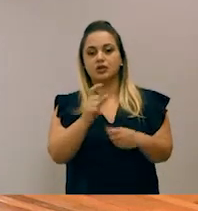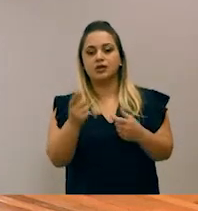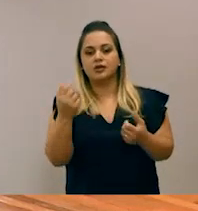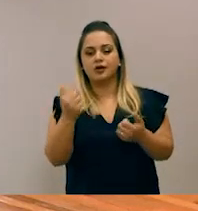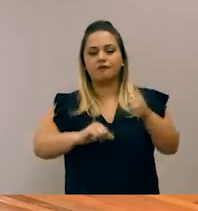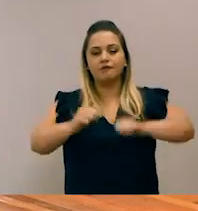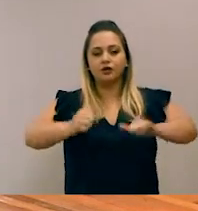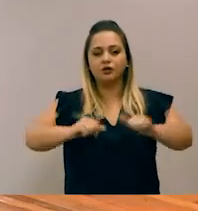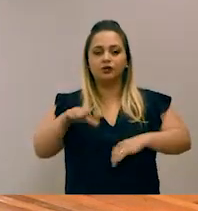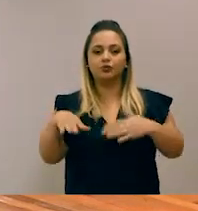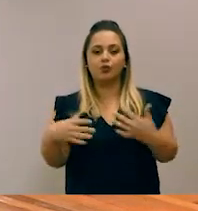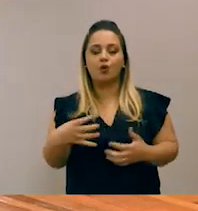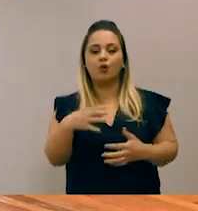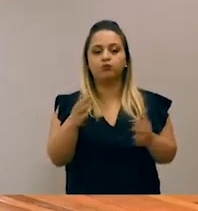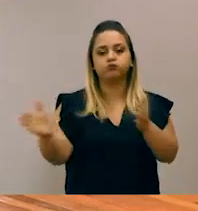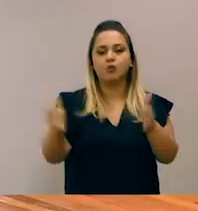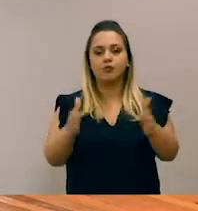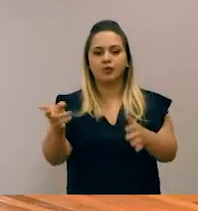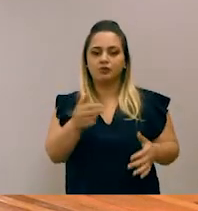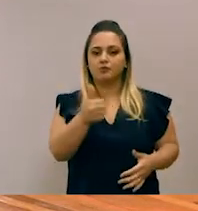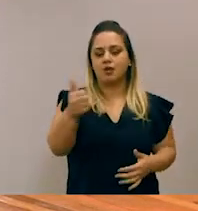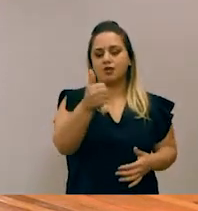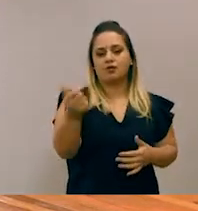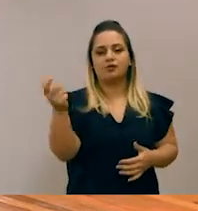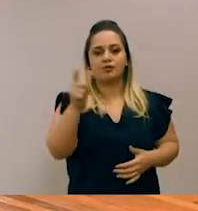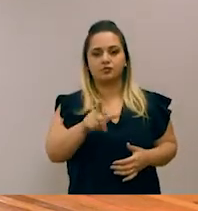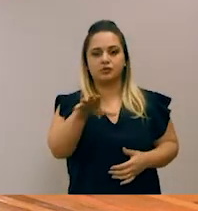curator, and they will evaluate the results,